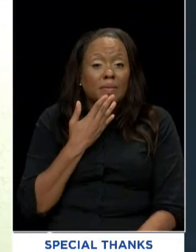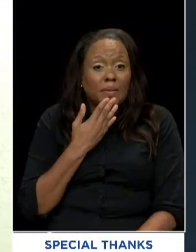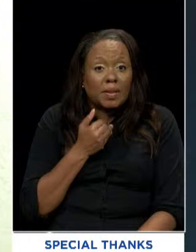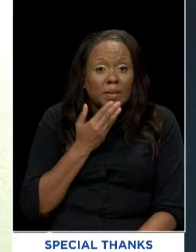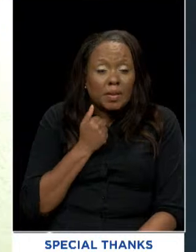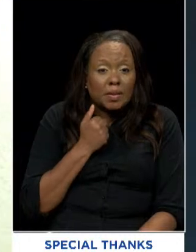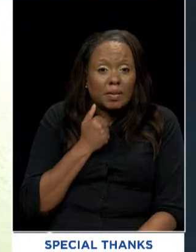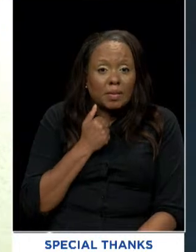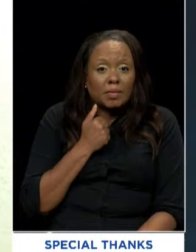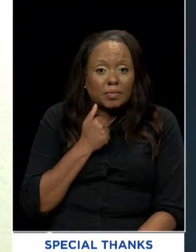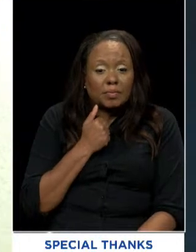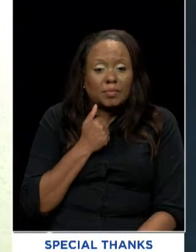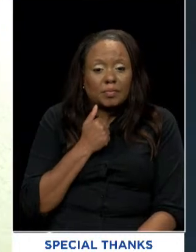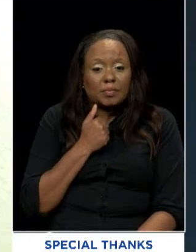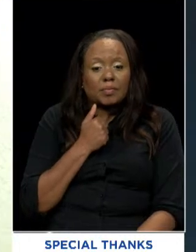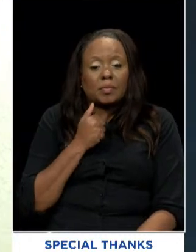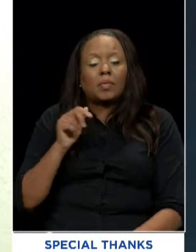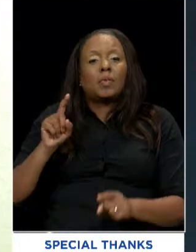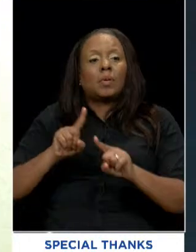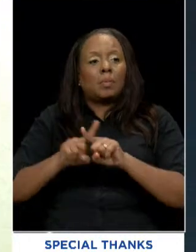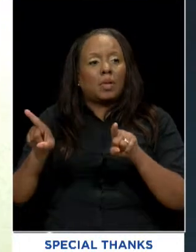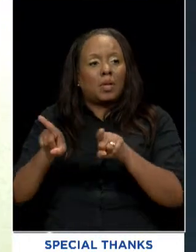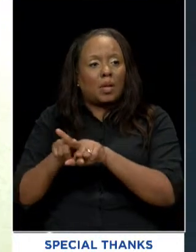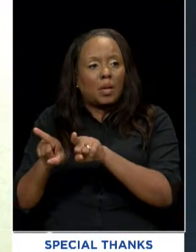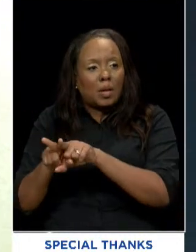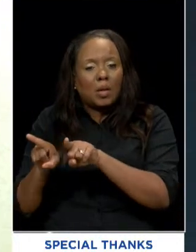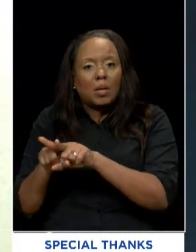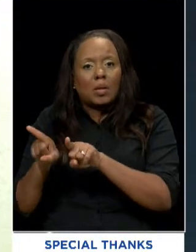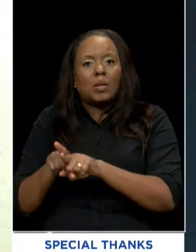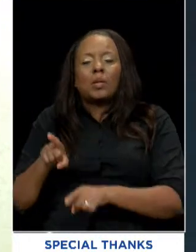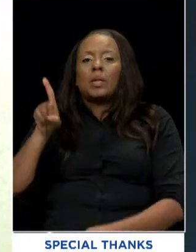specific processes of rehabilitation fall to that